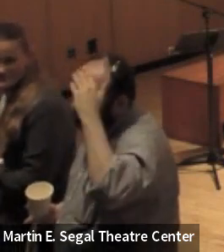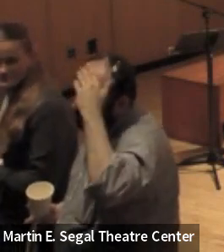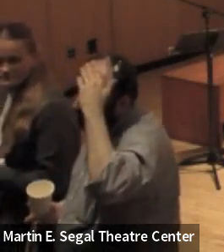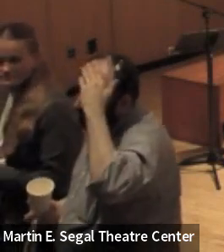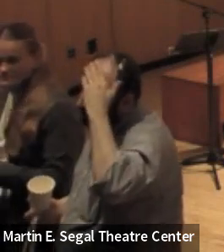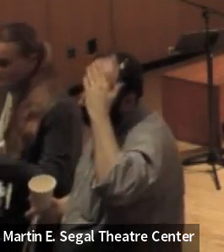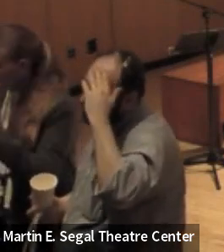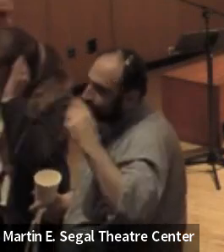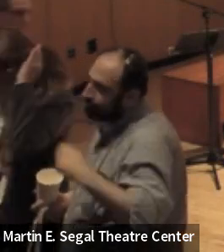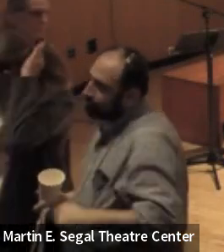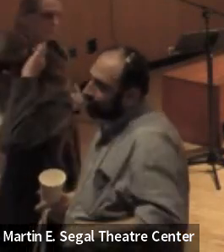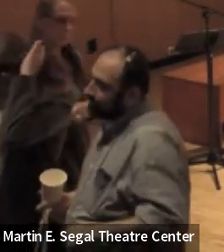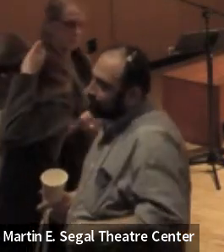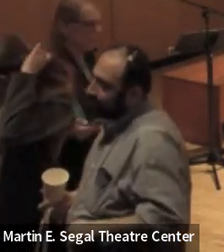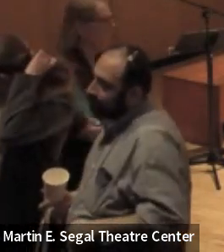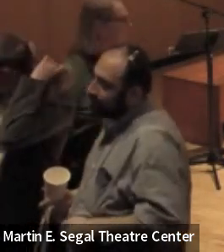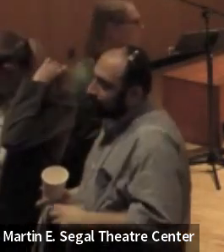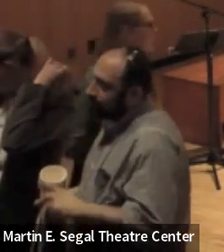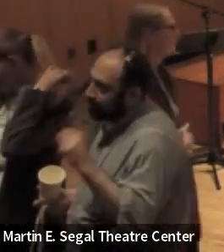yeah